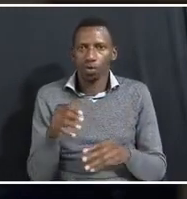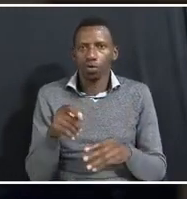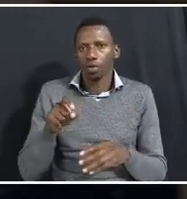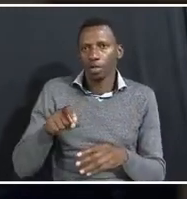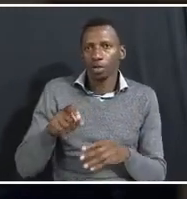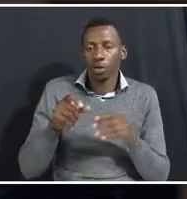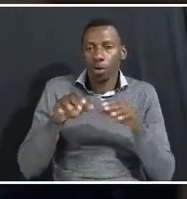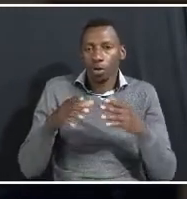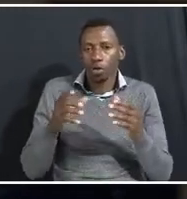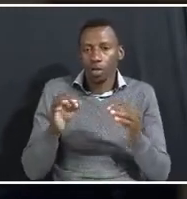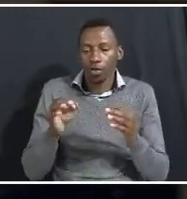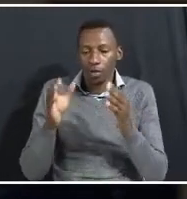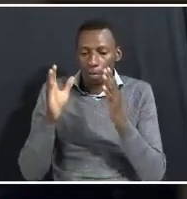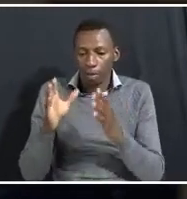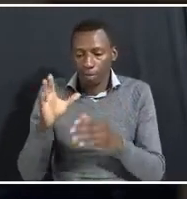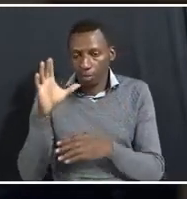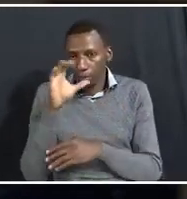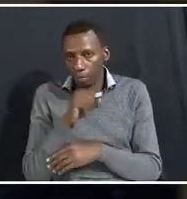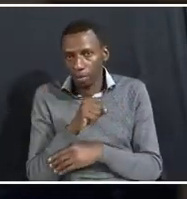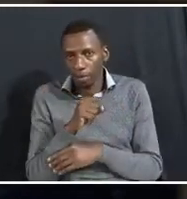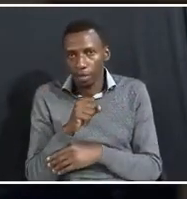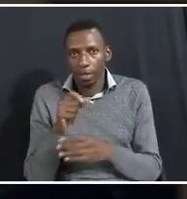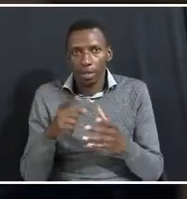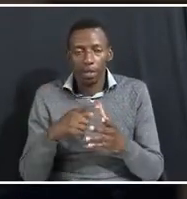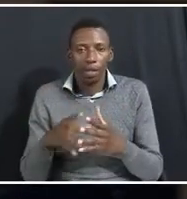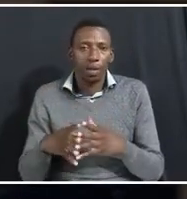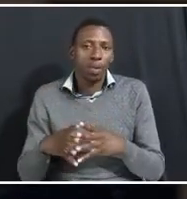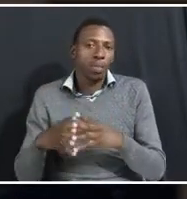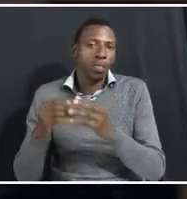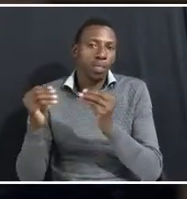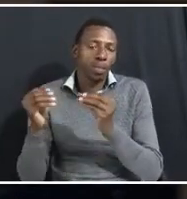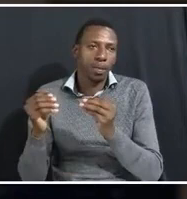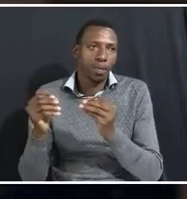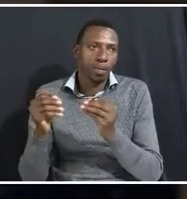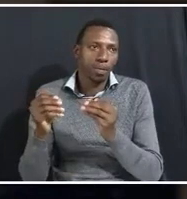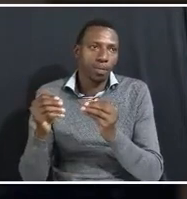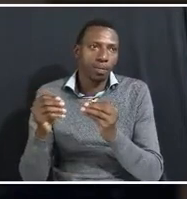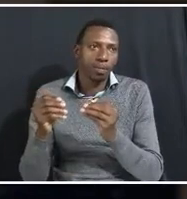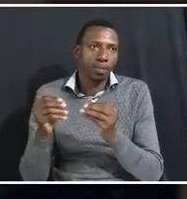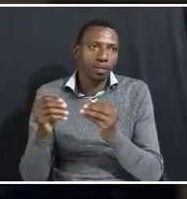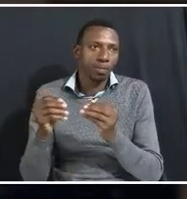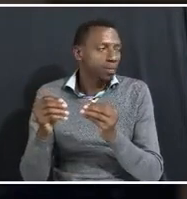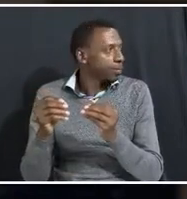mtu amekosa basi akaenda bila,